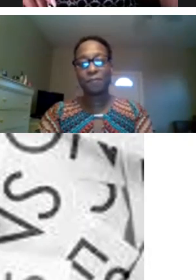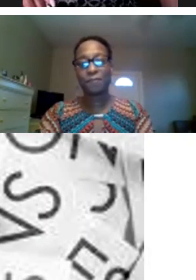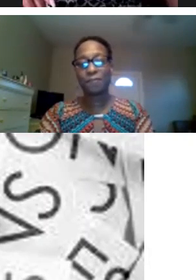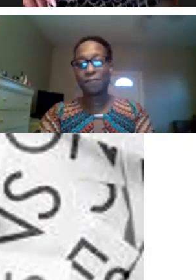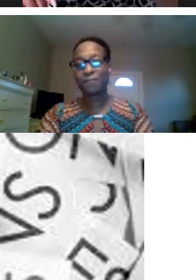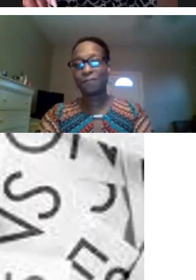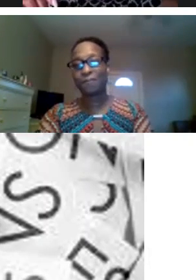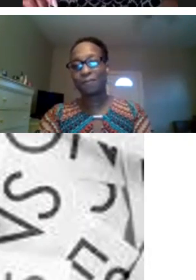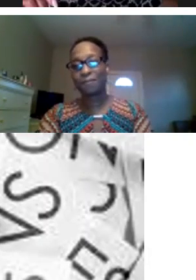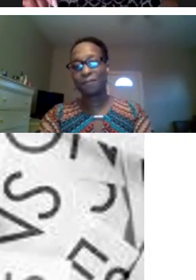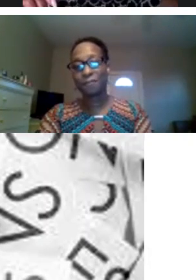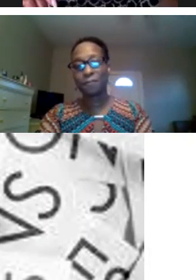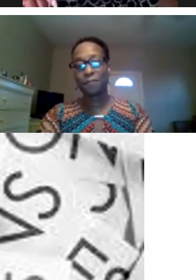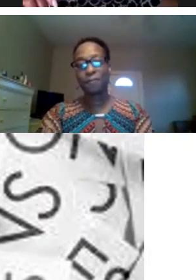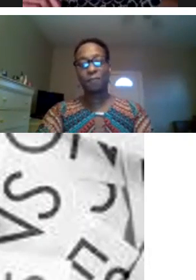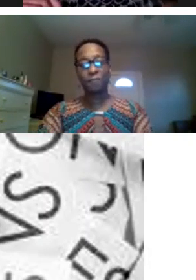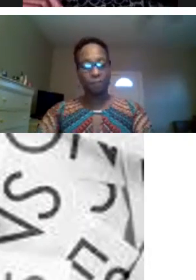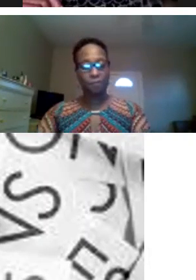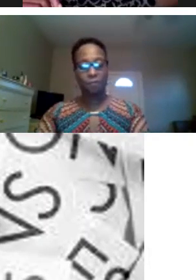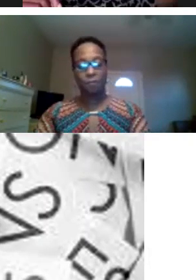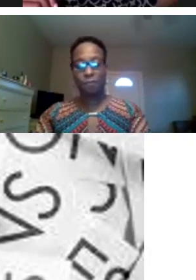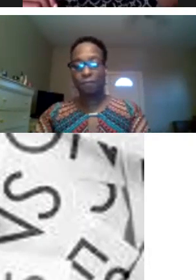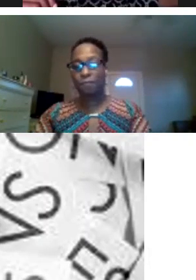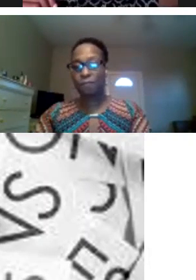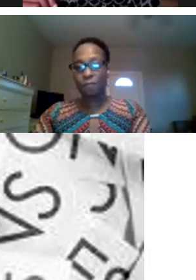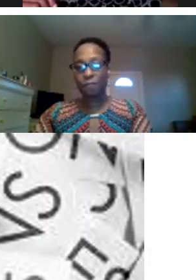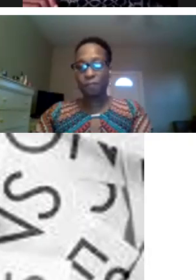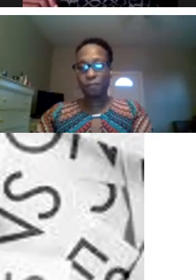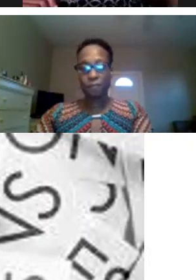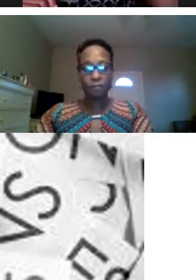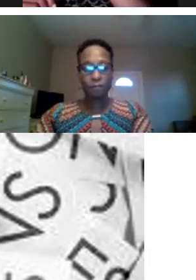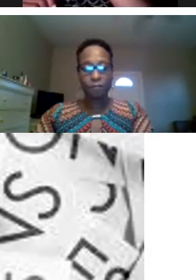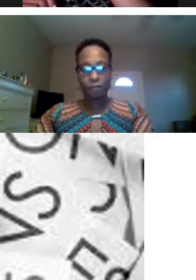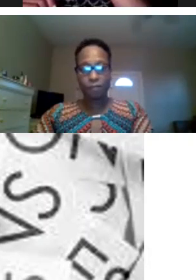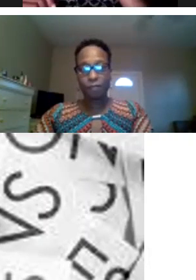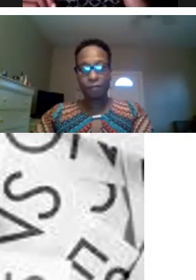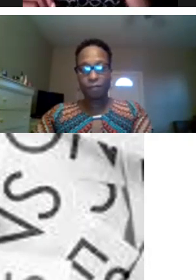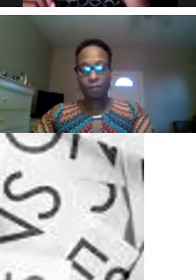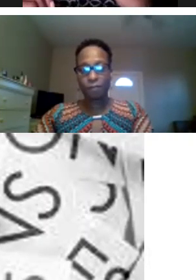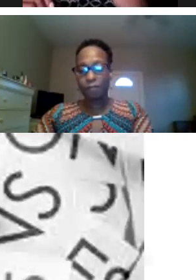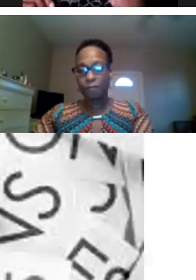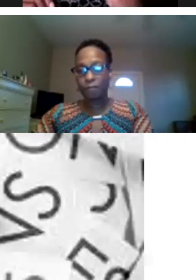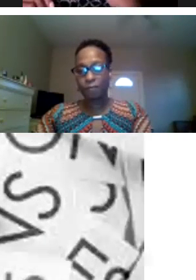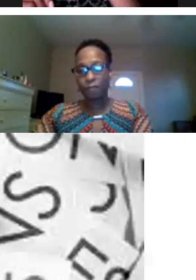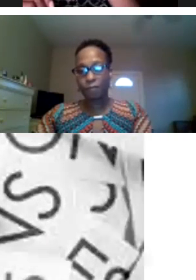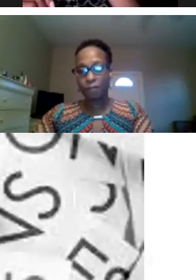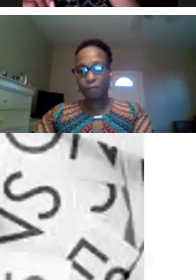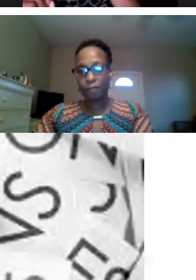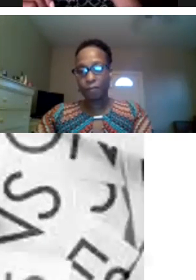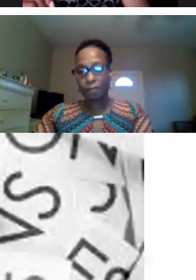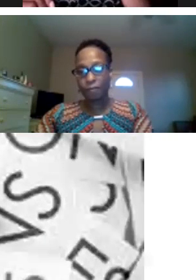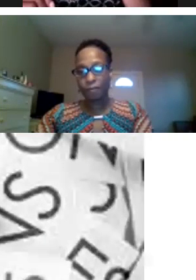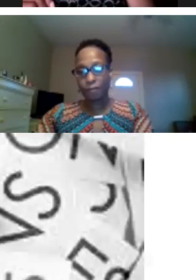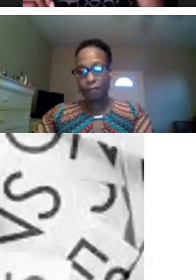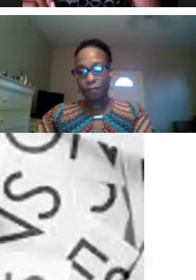together, but then other people in our group was on the opposite end. But you don't never want